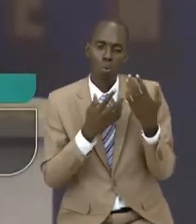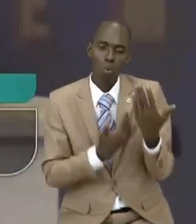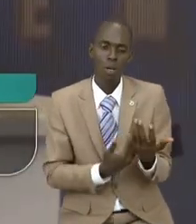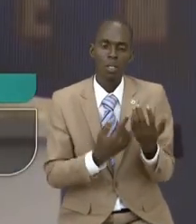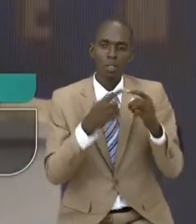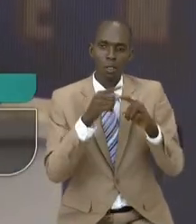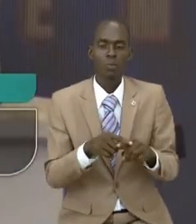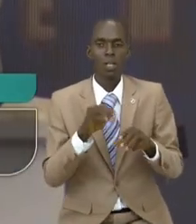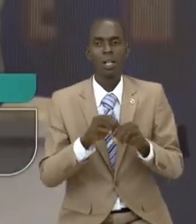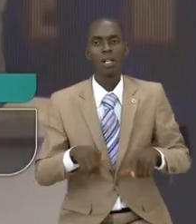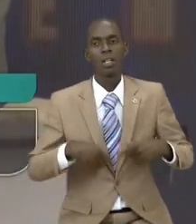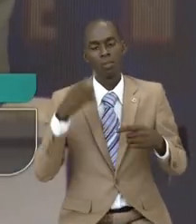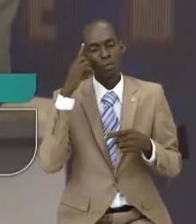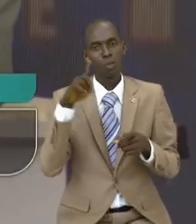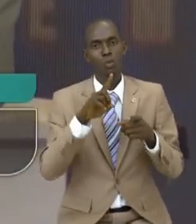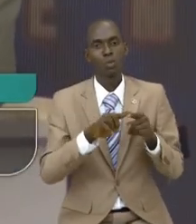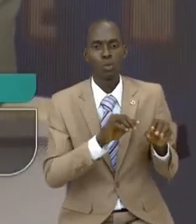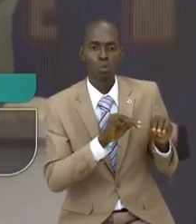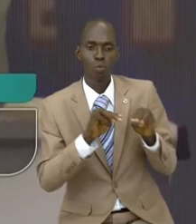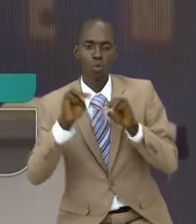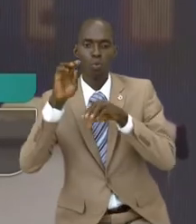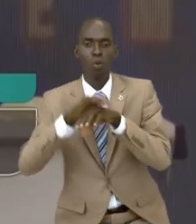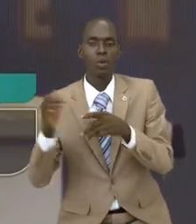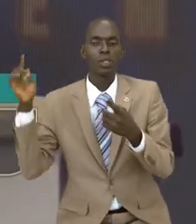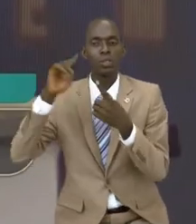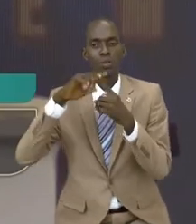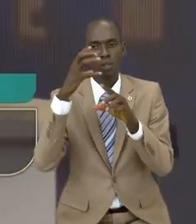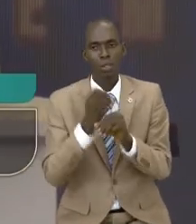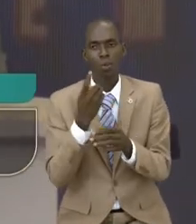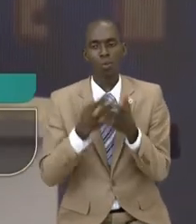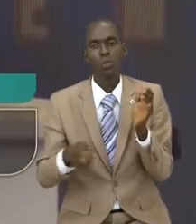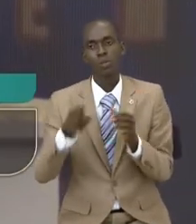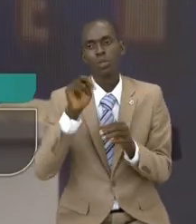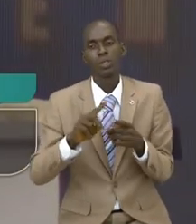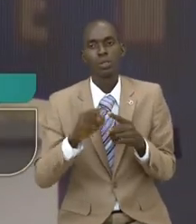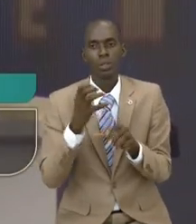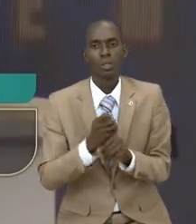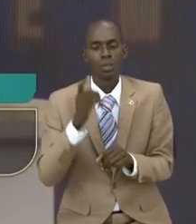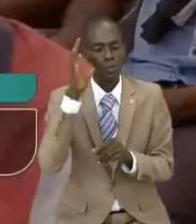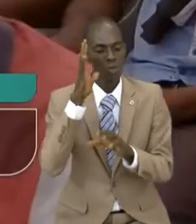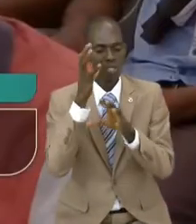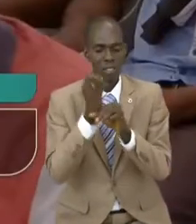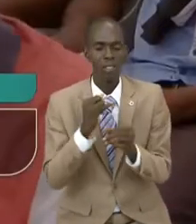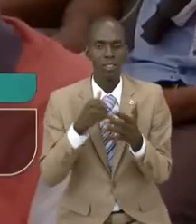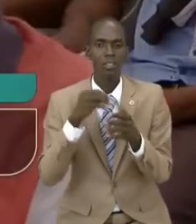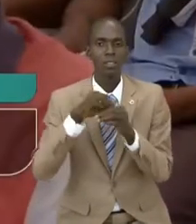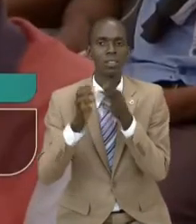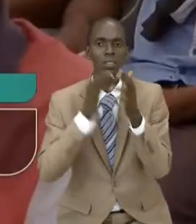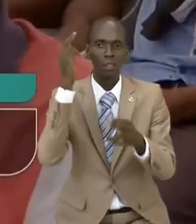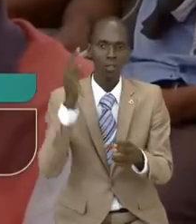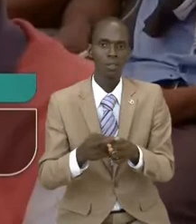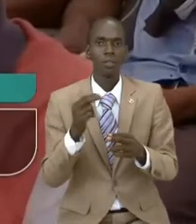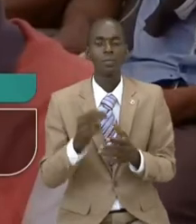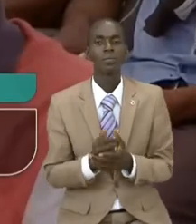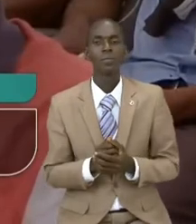moving on until you get what you need to get. You will get it in Jesus'